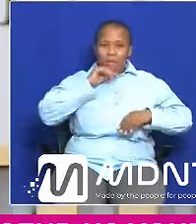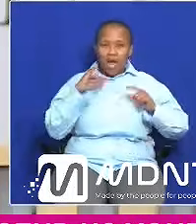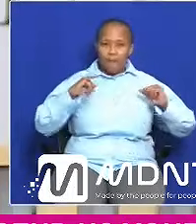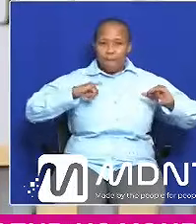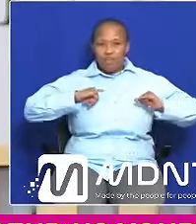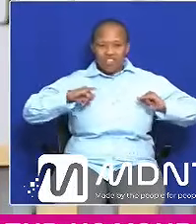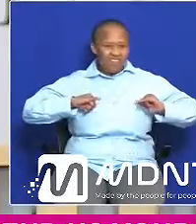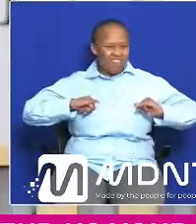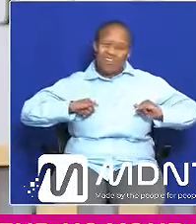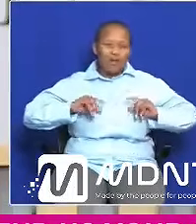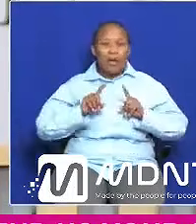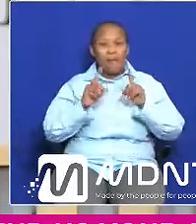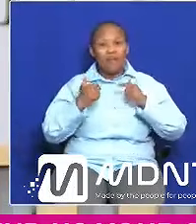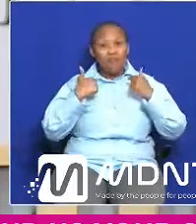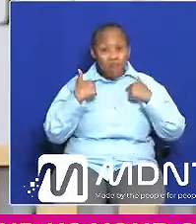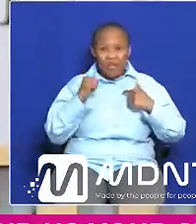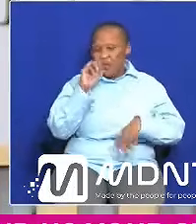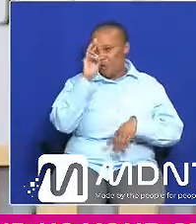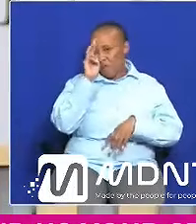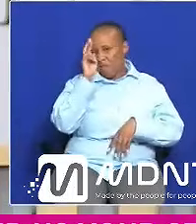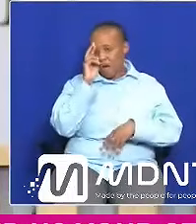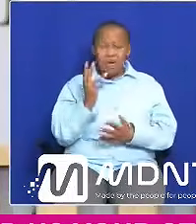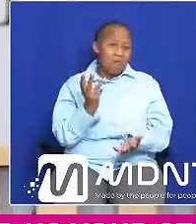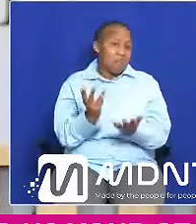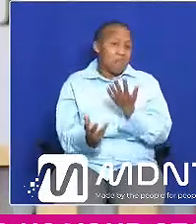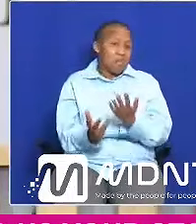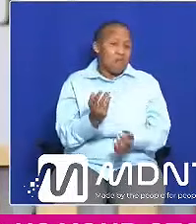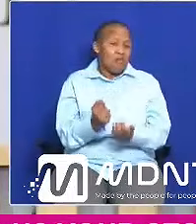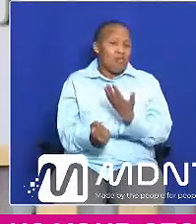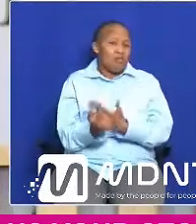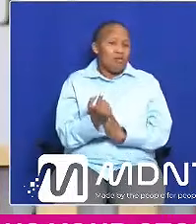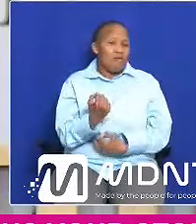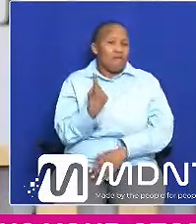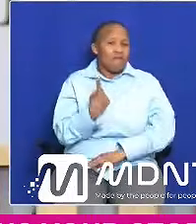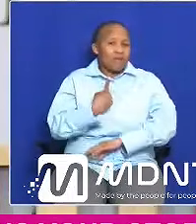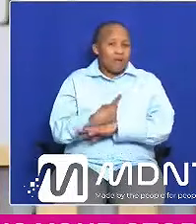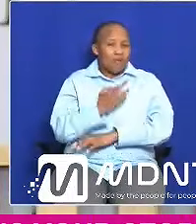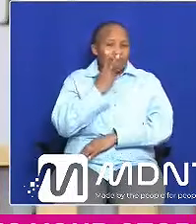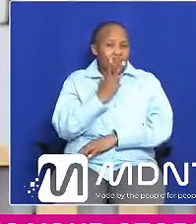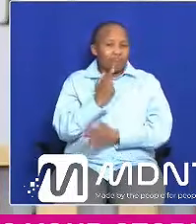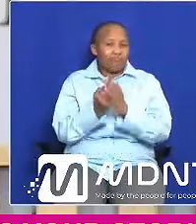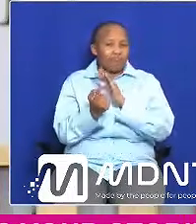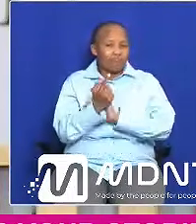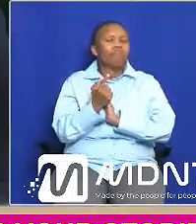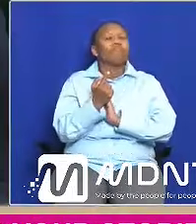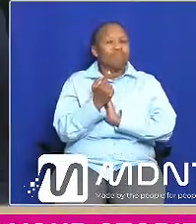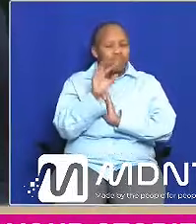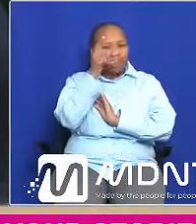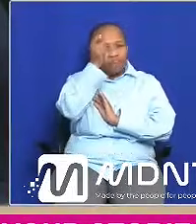be something which maybe it was the first time seeing it happening or something. That is the first thing. And I do